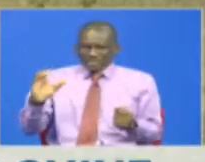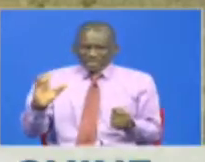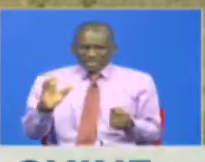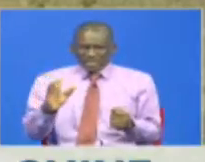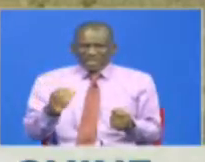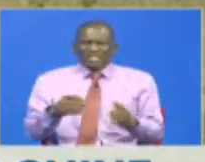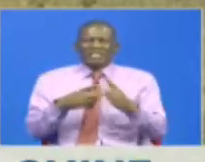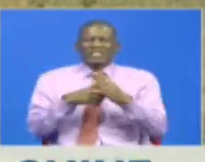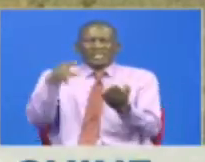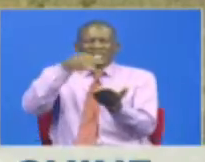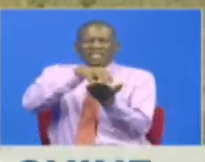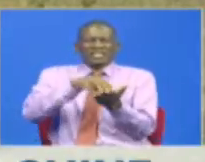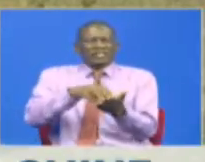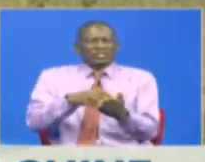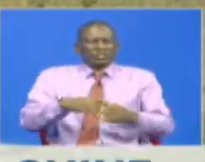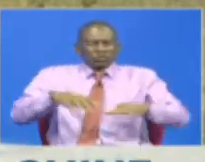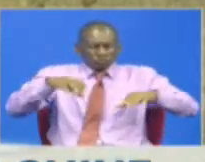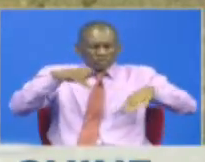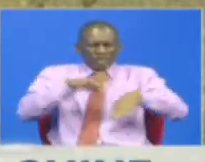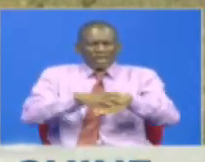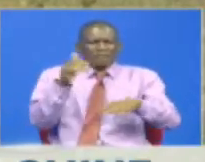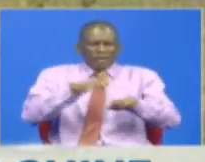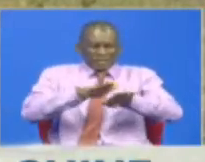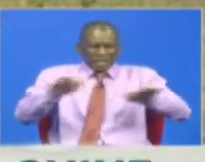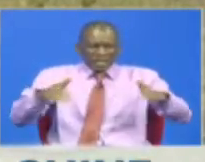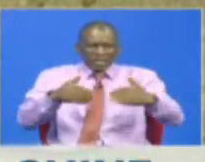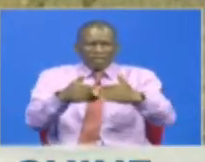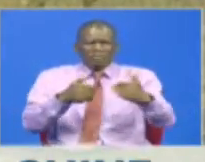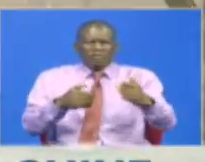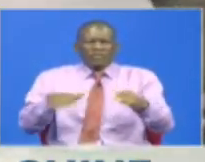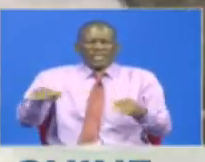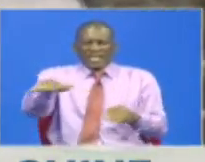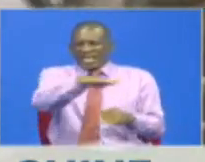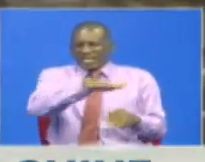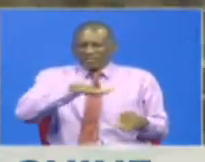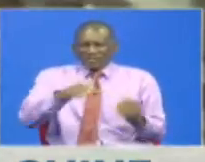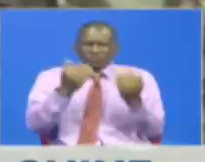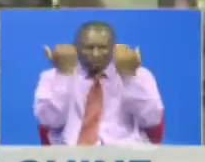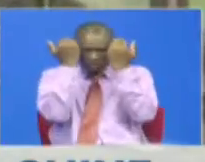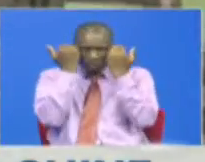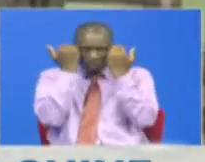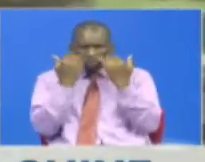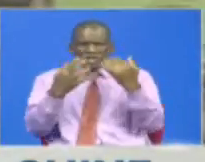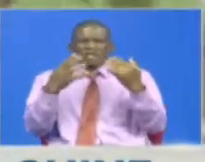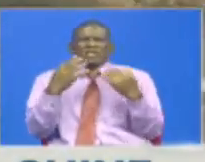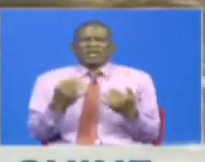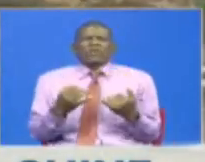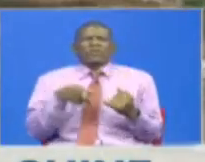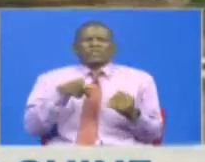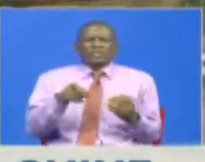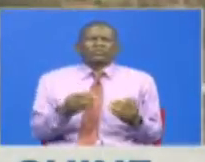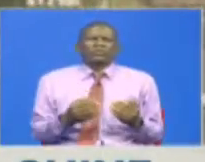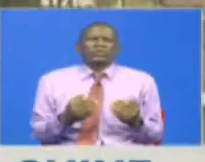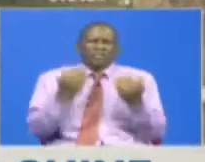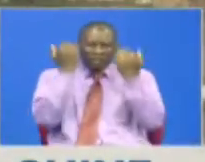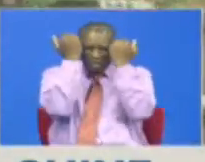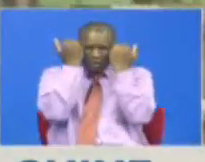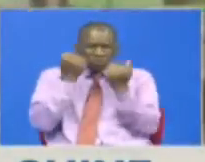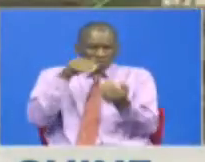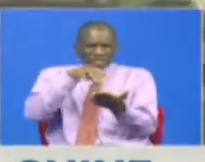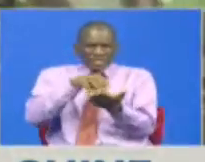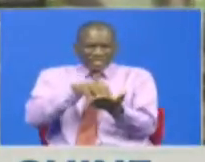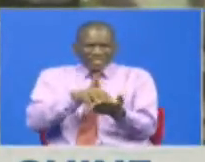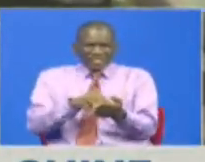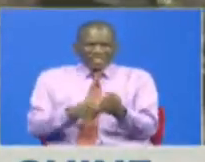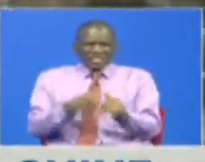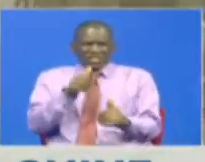case for civil recovery before the Environmental Court. It was now a court case that is a